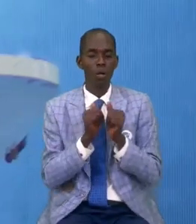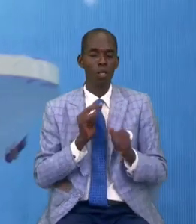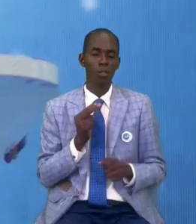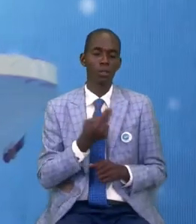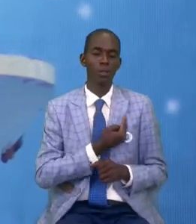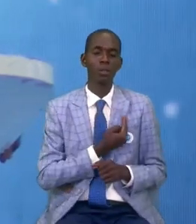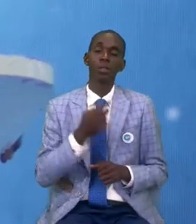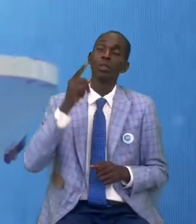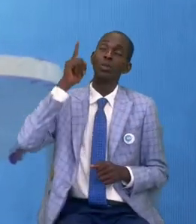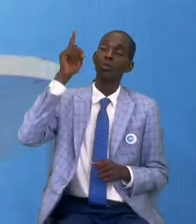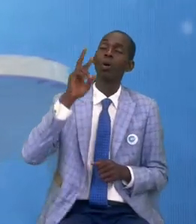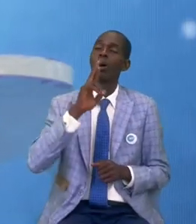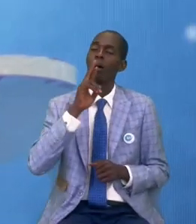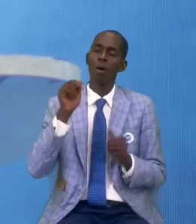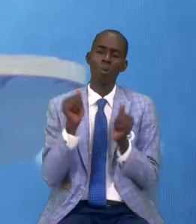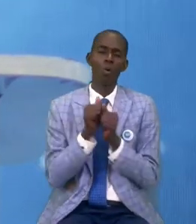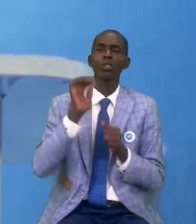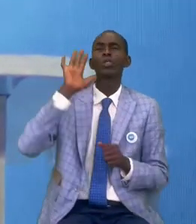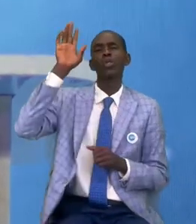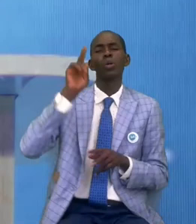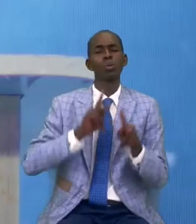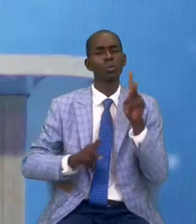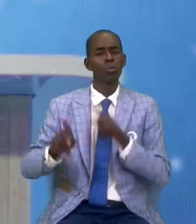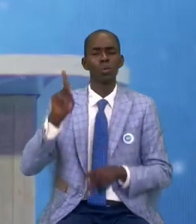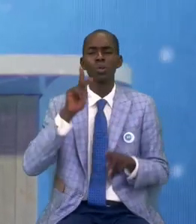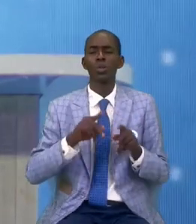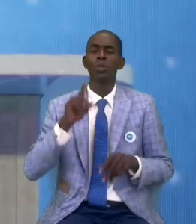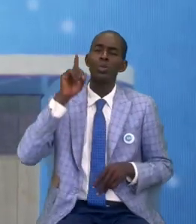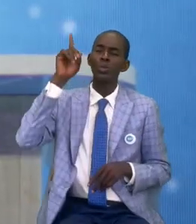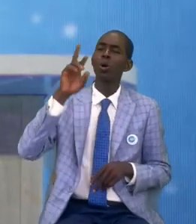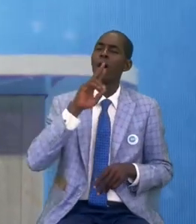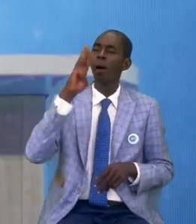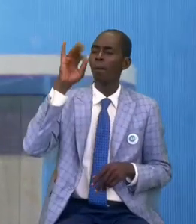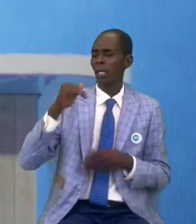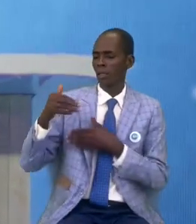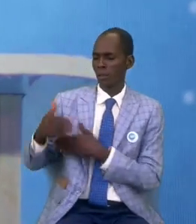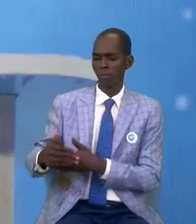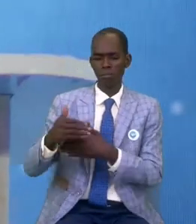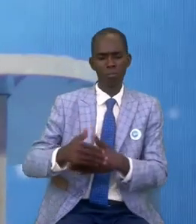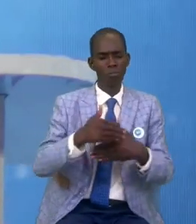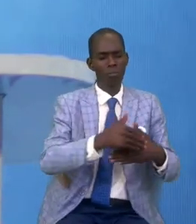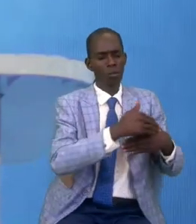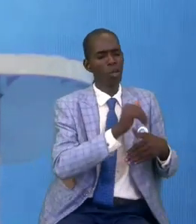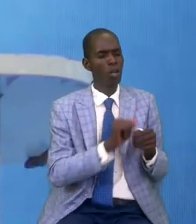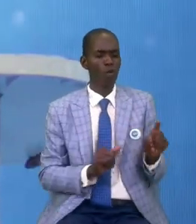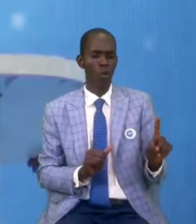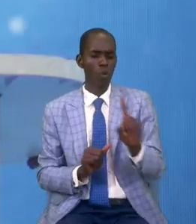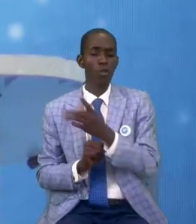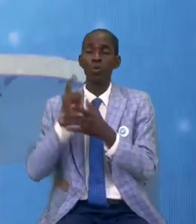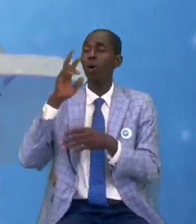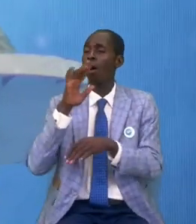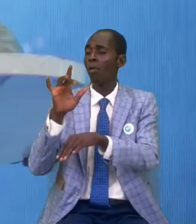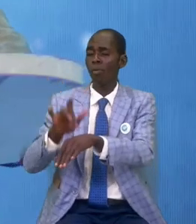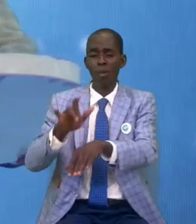of everyone there. And you're touching everyone now, healing everyone now, performing wonders in every life